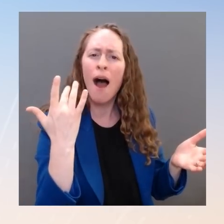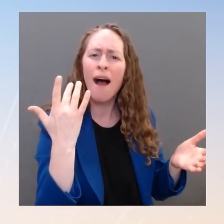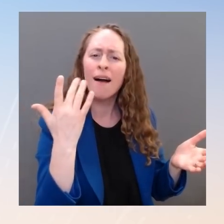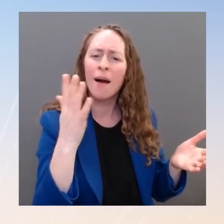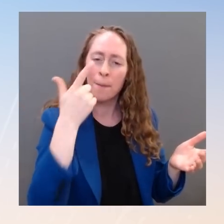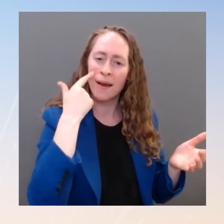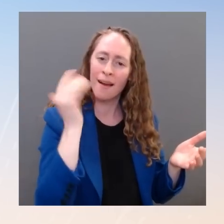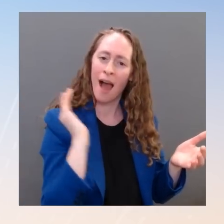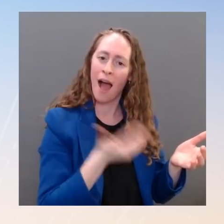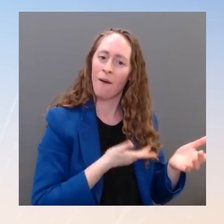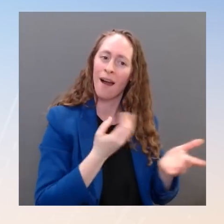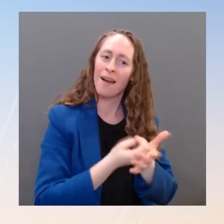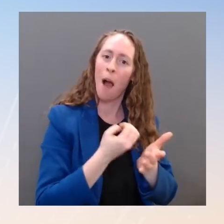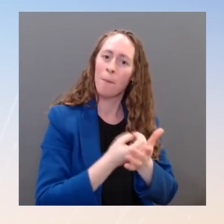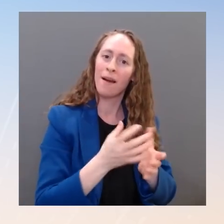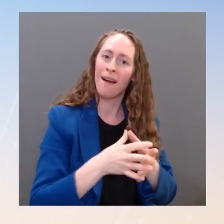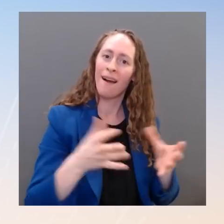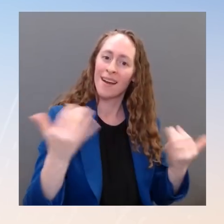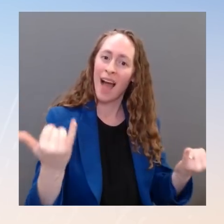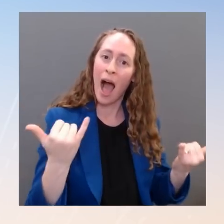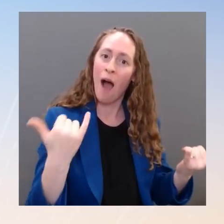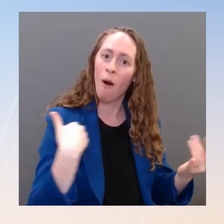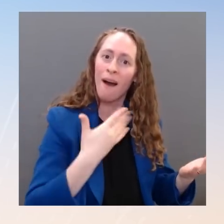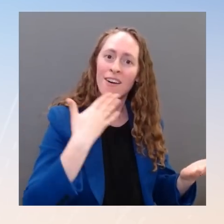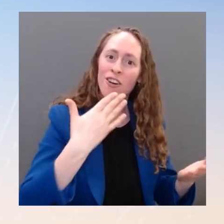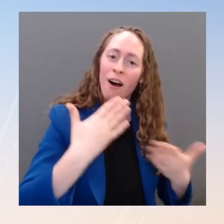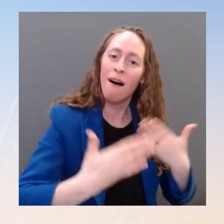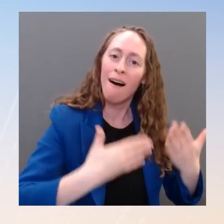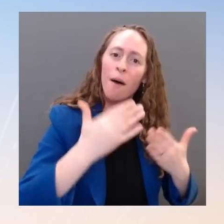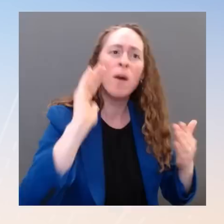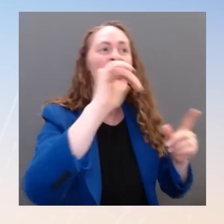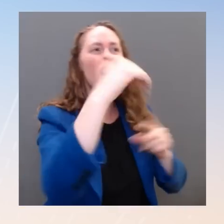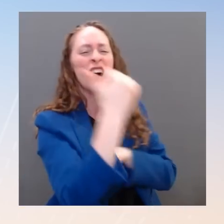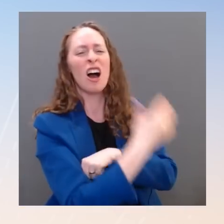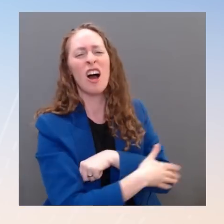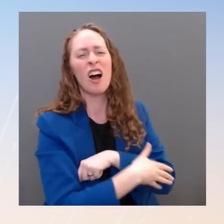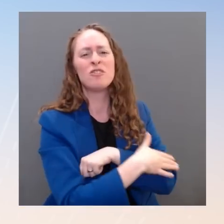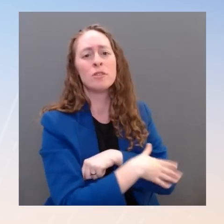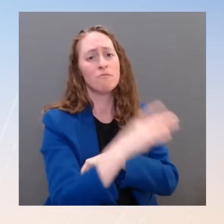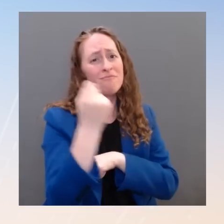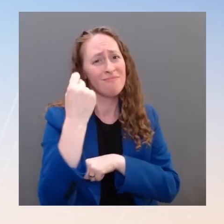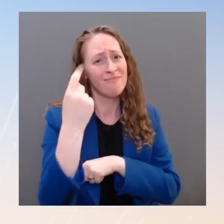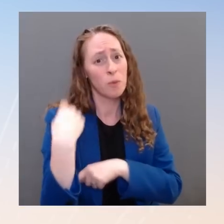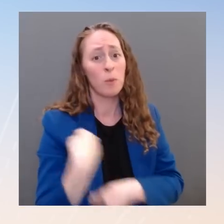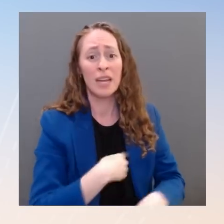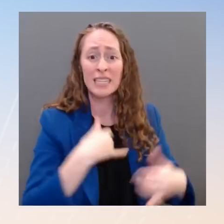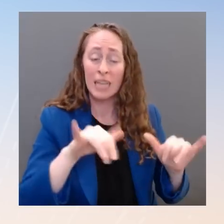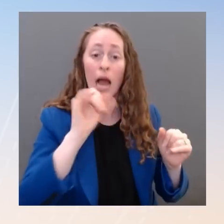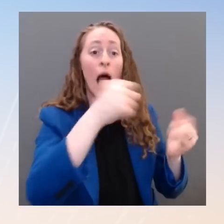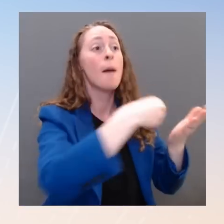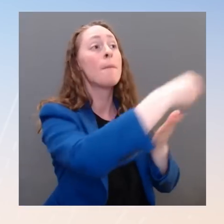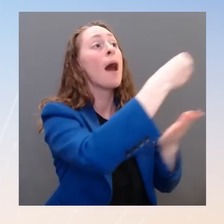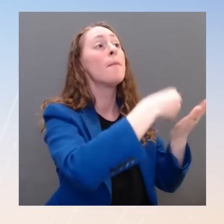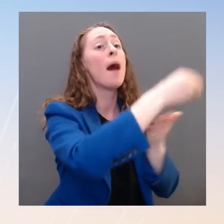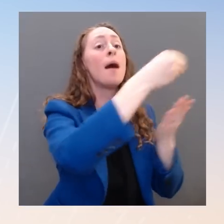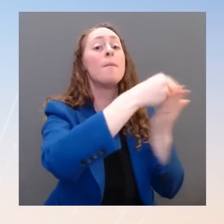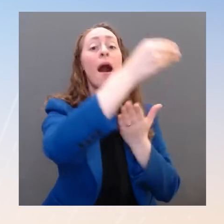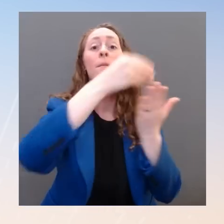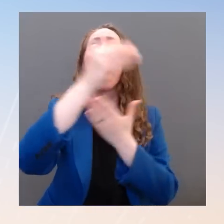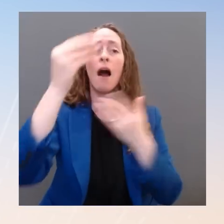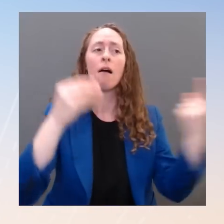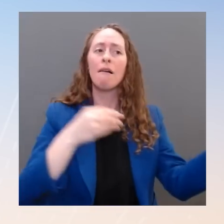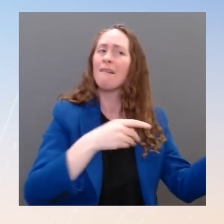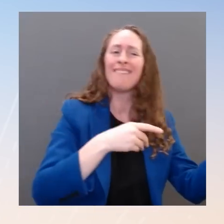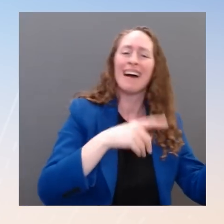there wasn't the same capacity to purchase our goods. That is why that number was lower. And then on